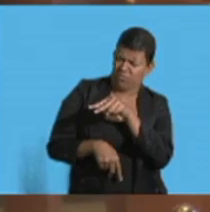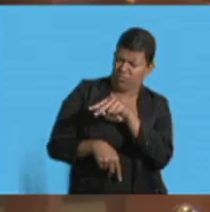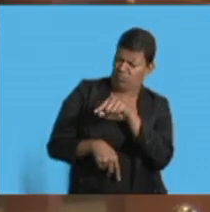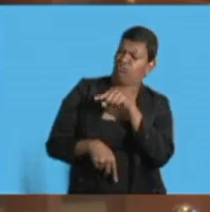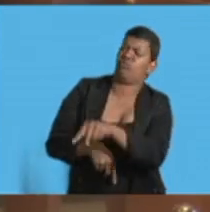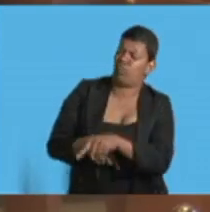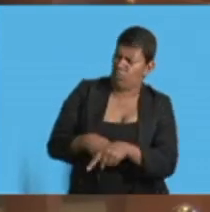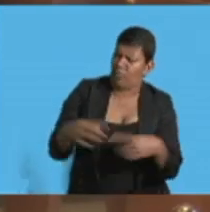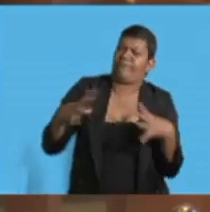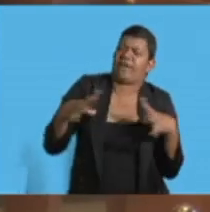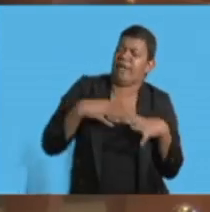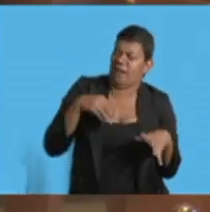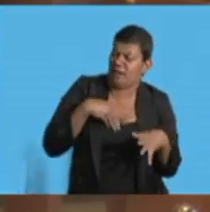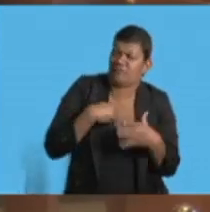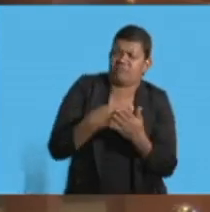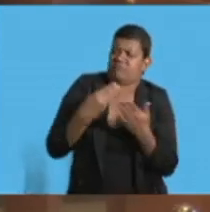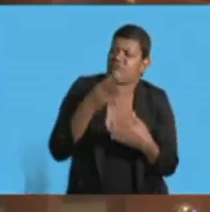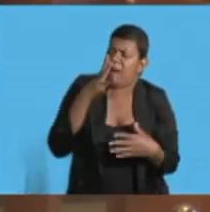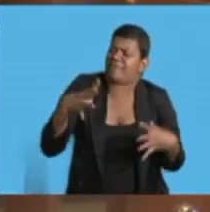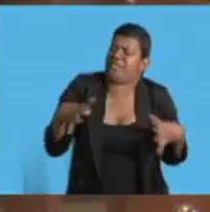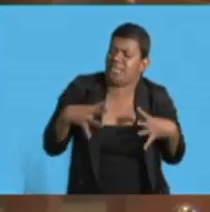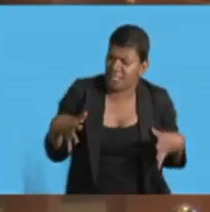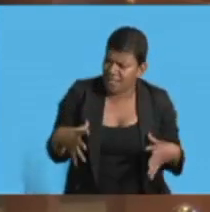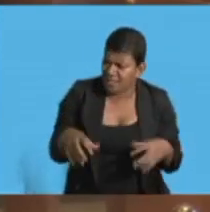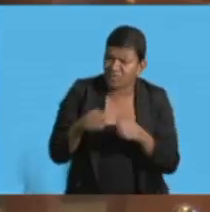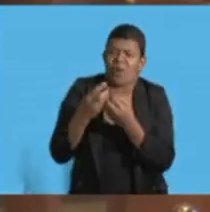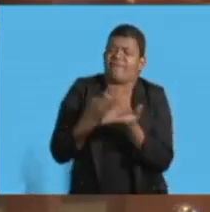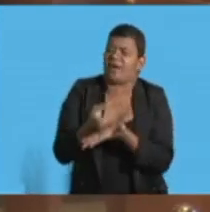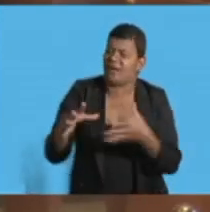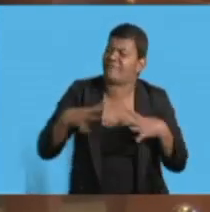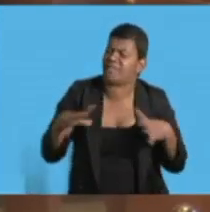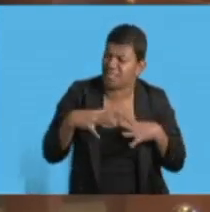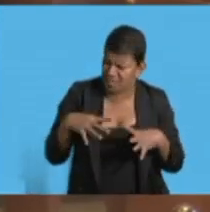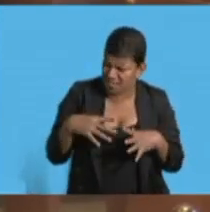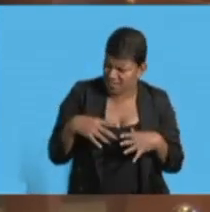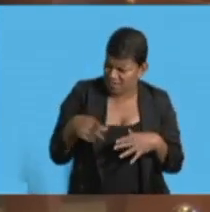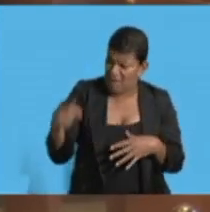and vote buying, party propaganda, and the list goes on.